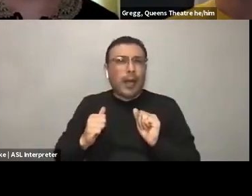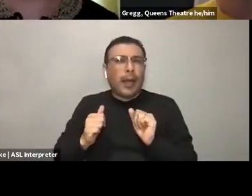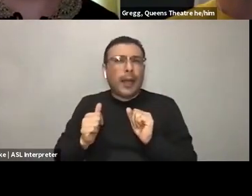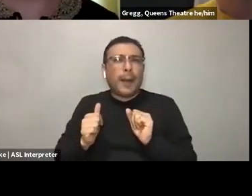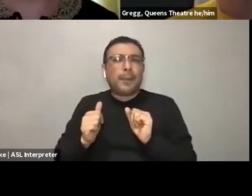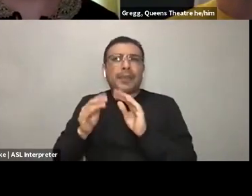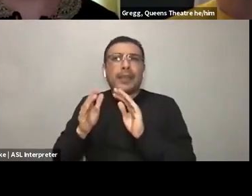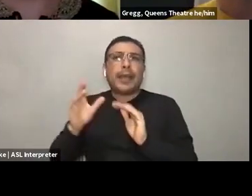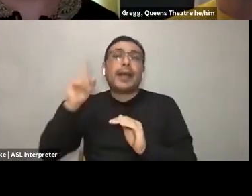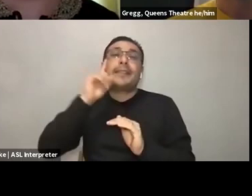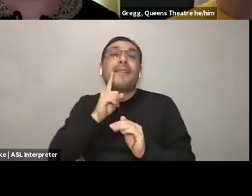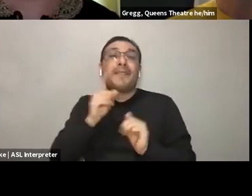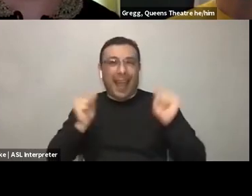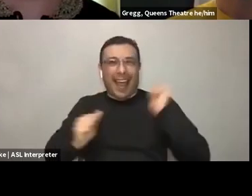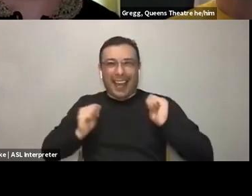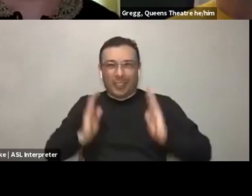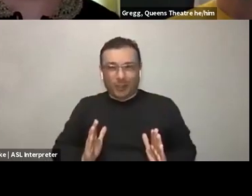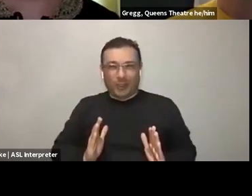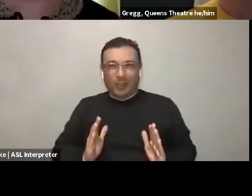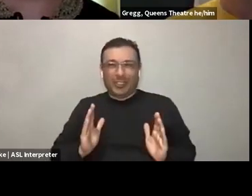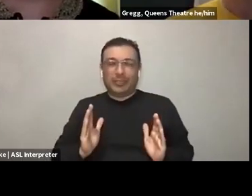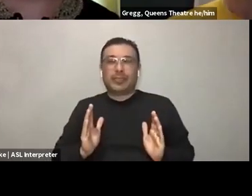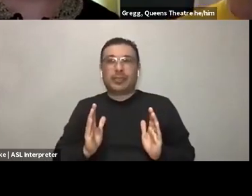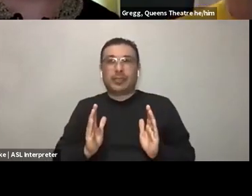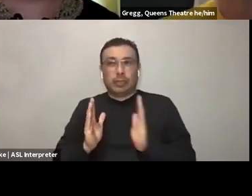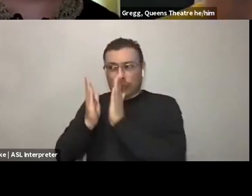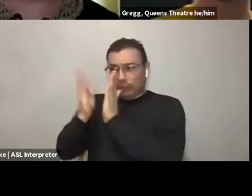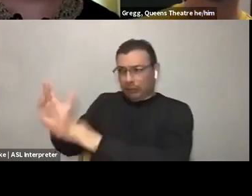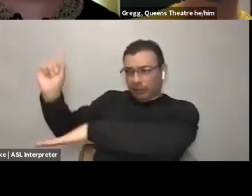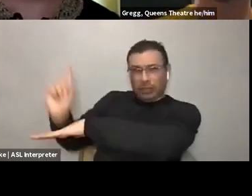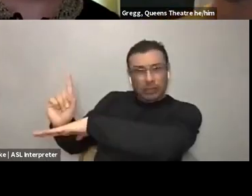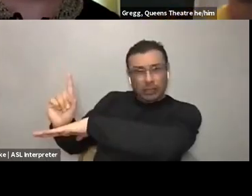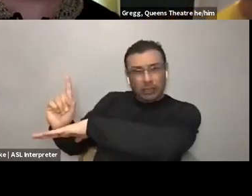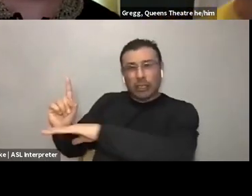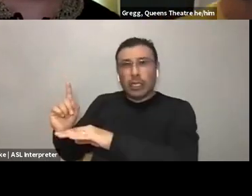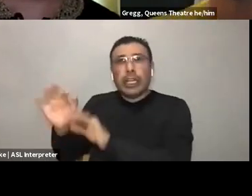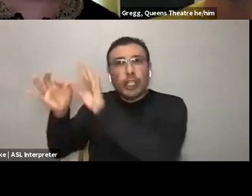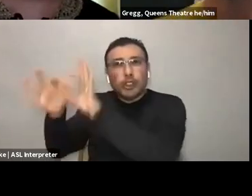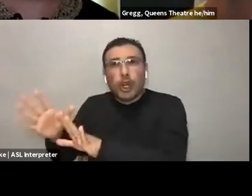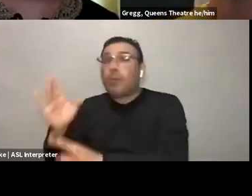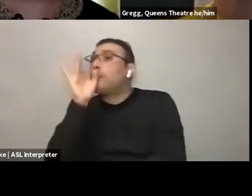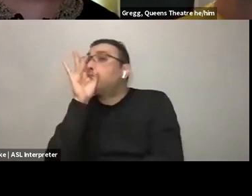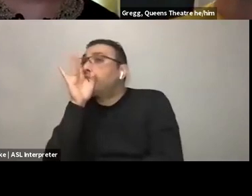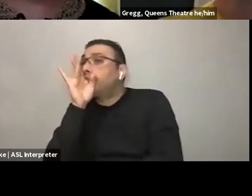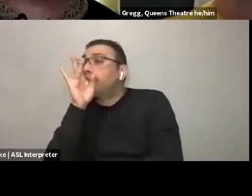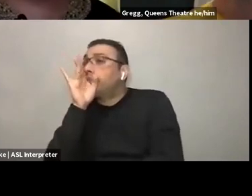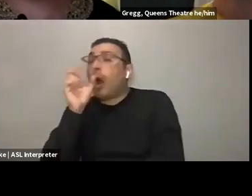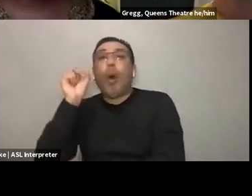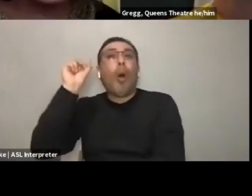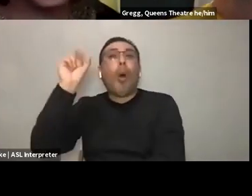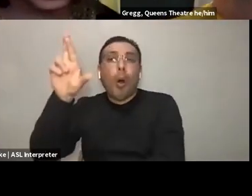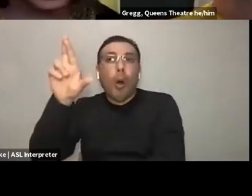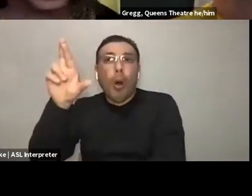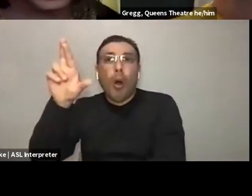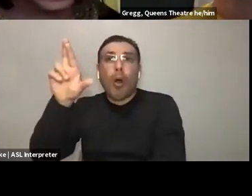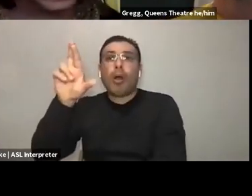like, you know, for deaf actors, like deaf, deaf plays? Um, do you have like an interpreter that says the dialogue while, or is it just normally just, um,